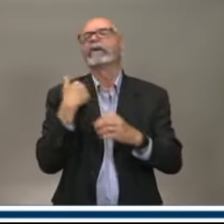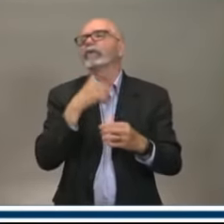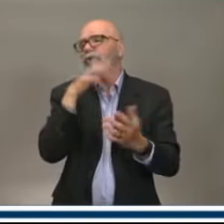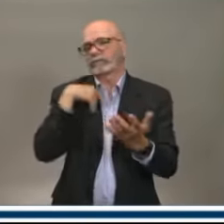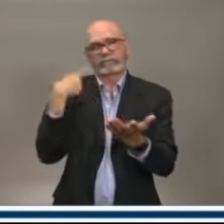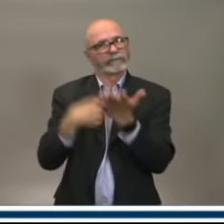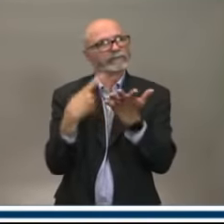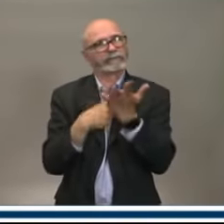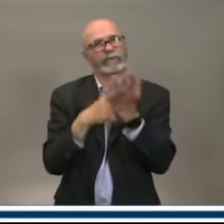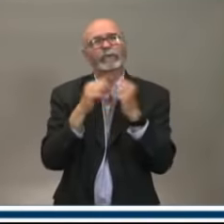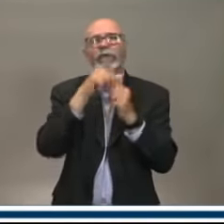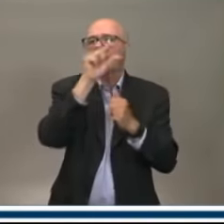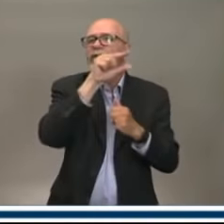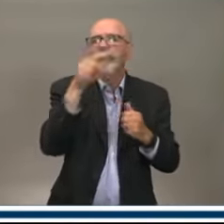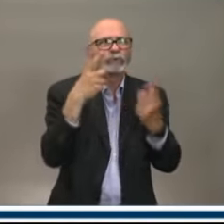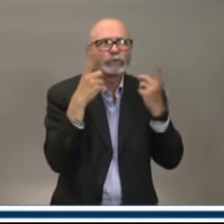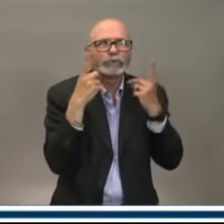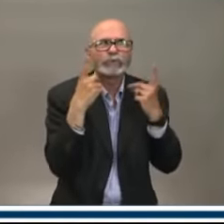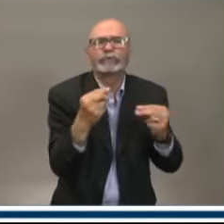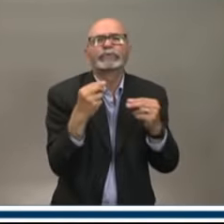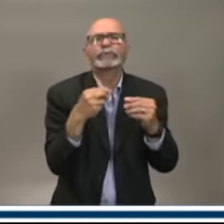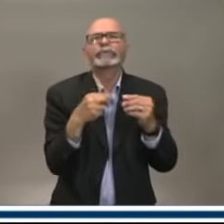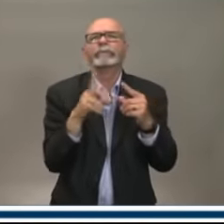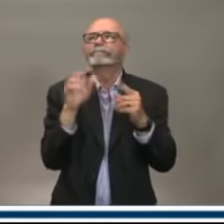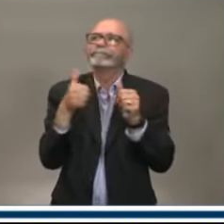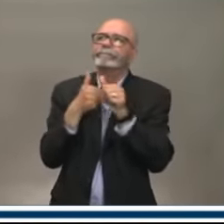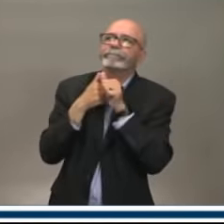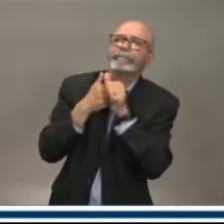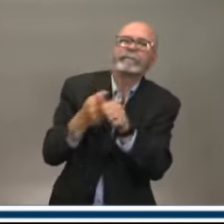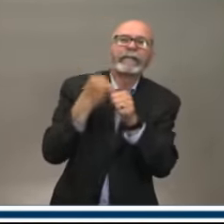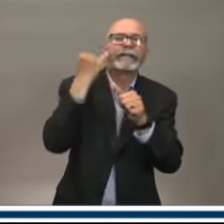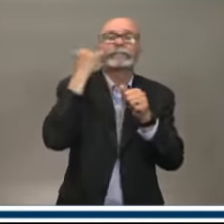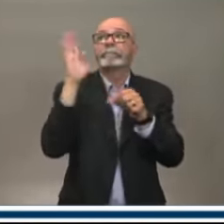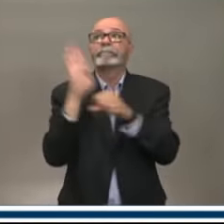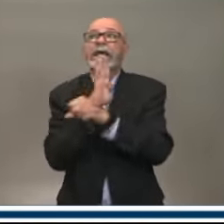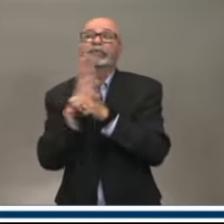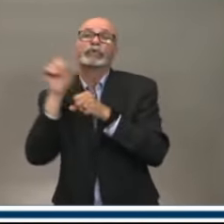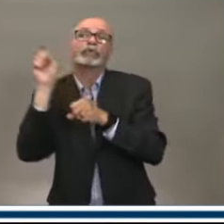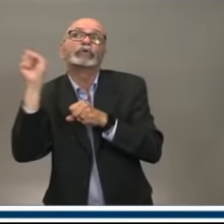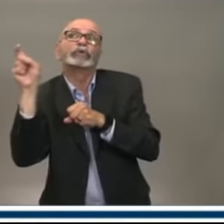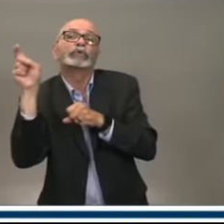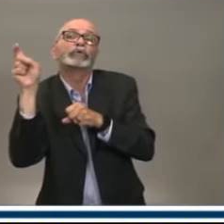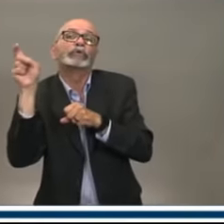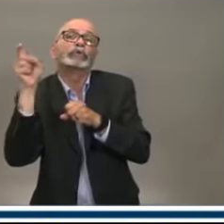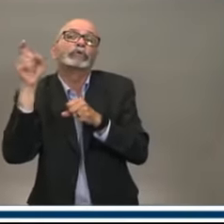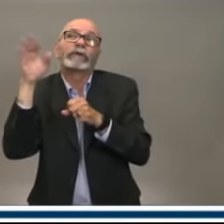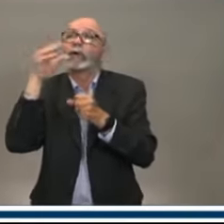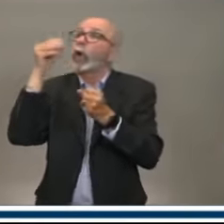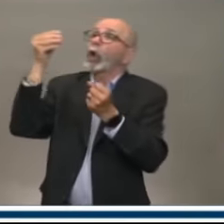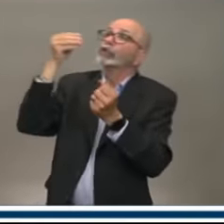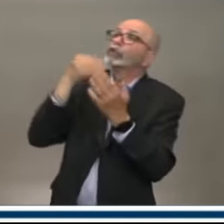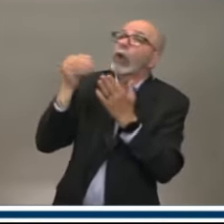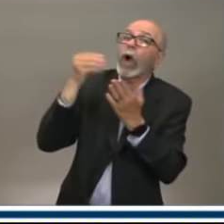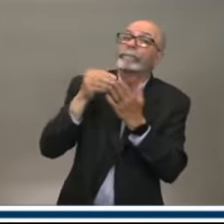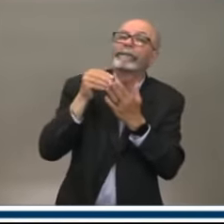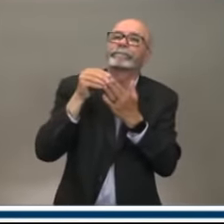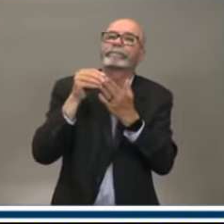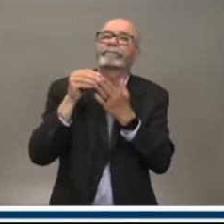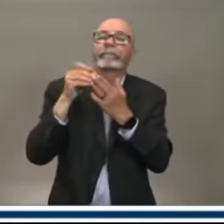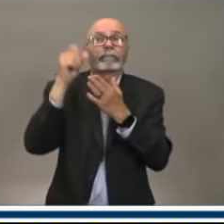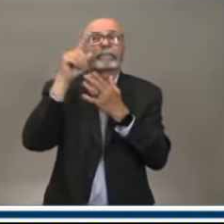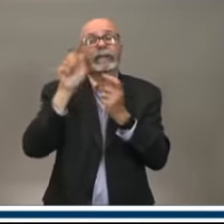that we need to have a sectoral approach here, that we're much better to open up sector by sector, work with them and have appropriate plans across the